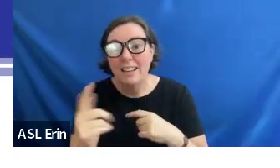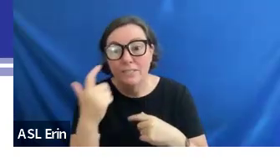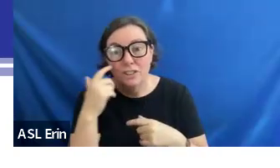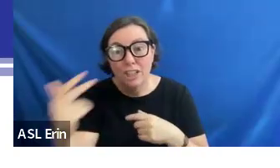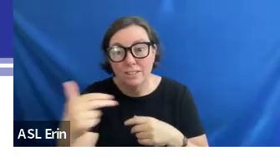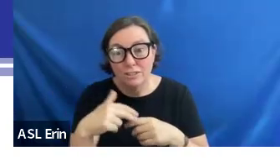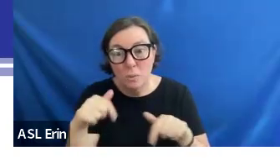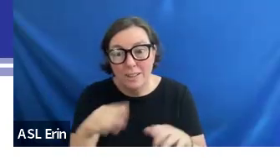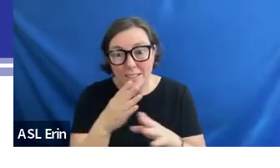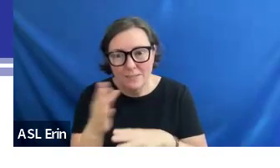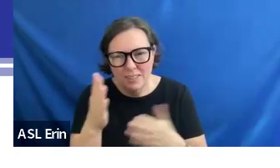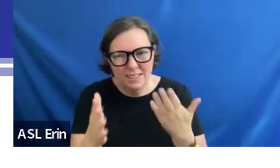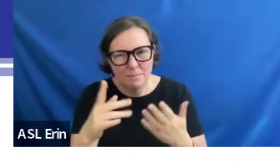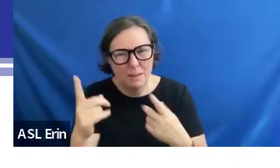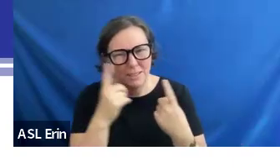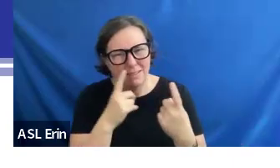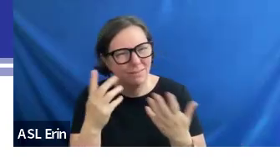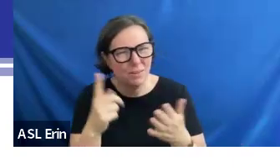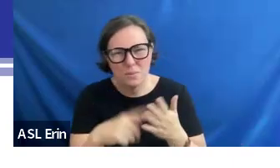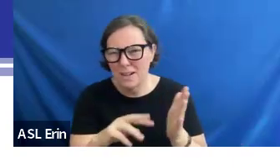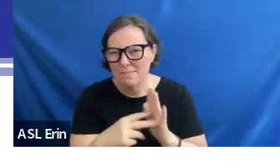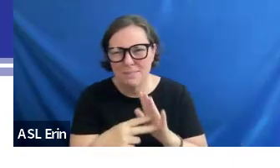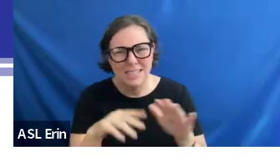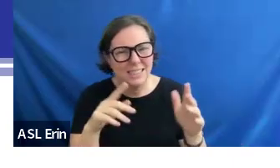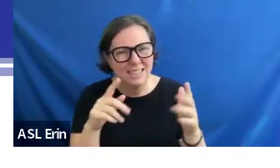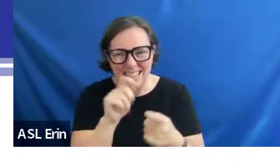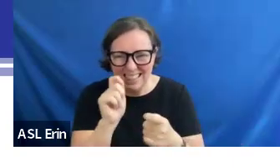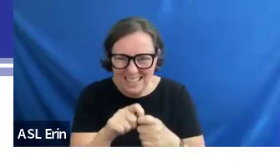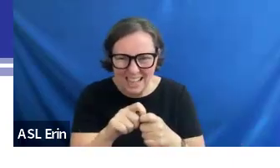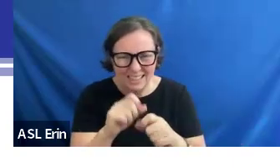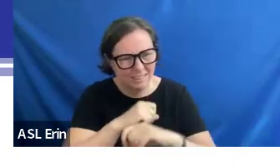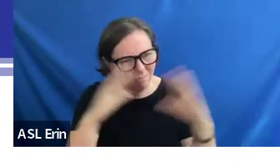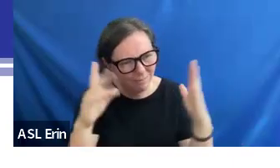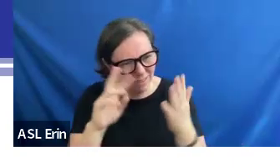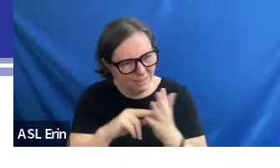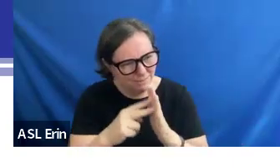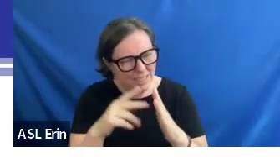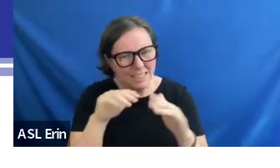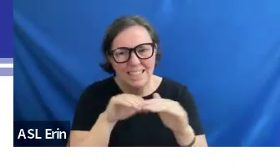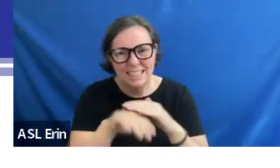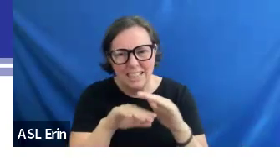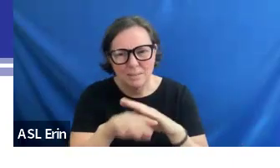you may be asking is, what is exactly an accessibility tester?